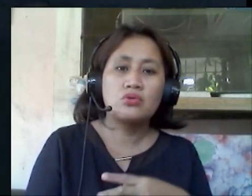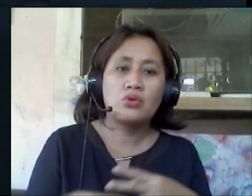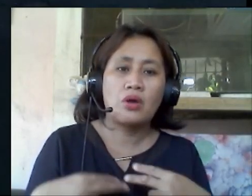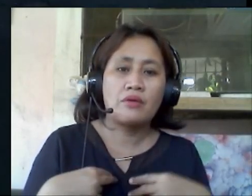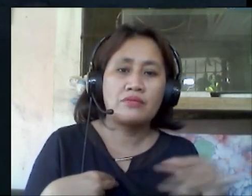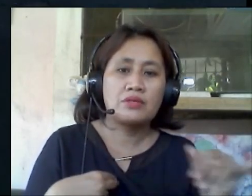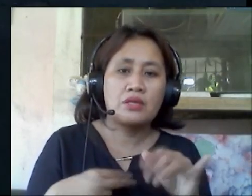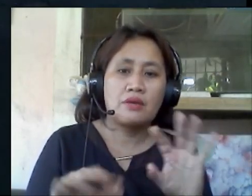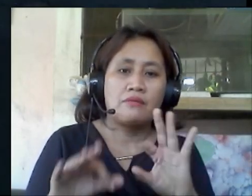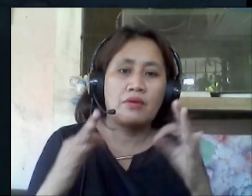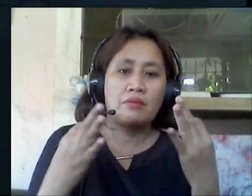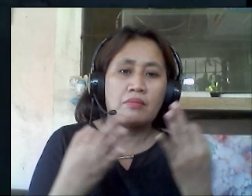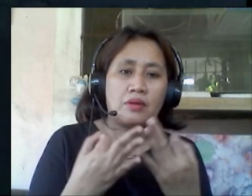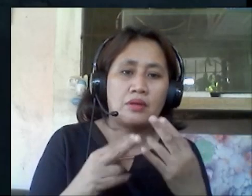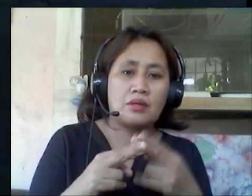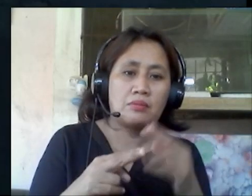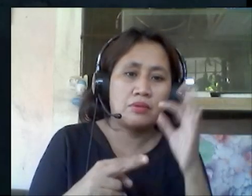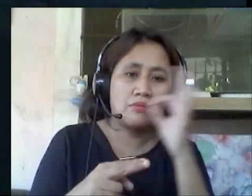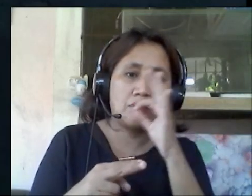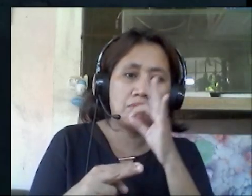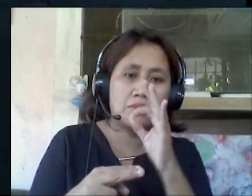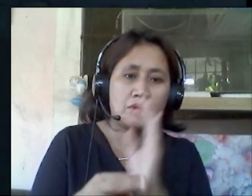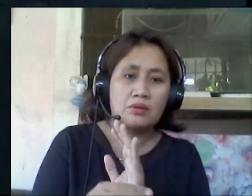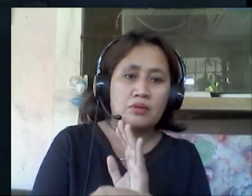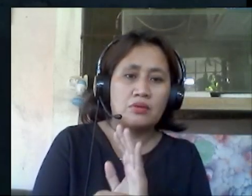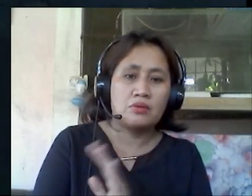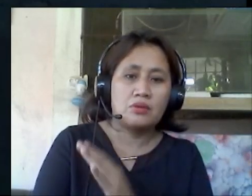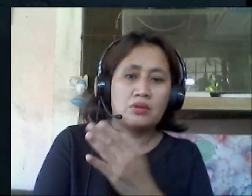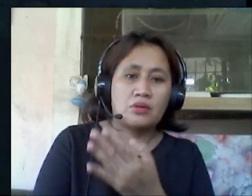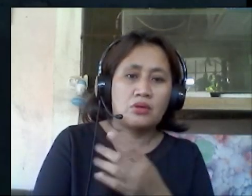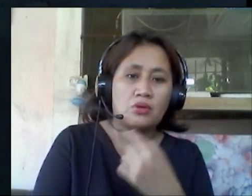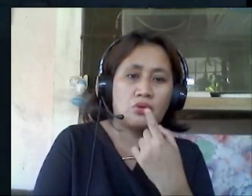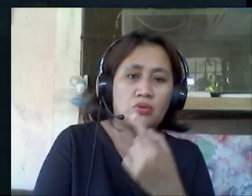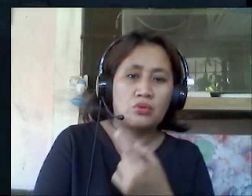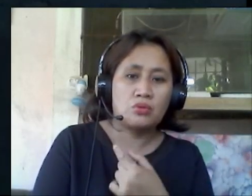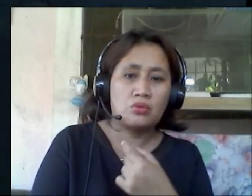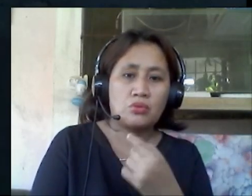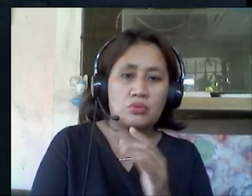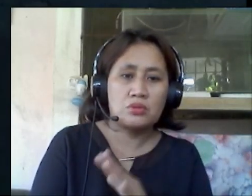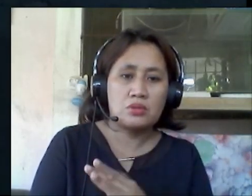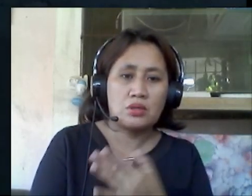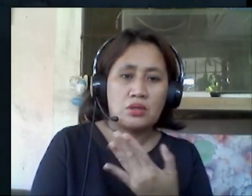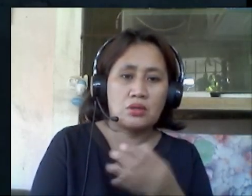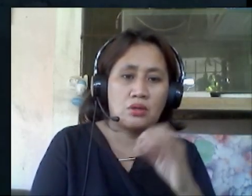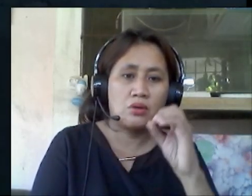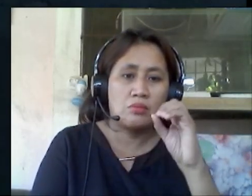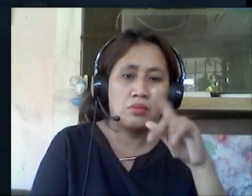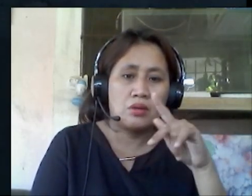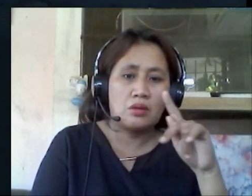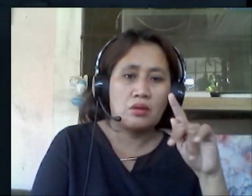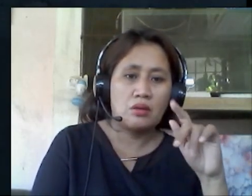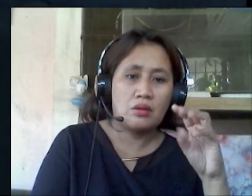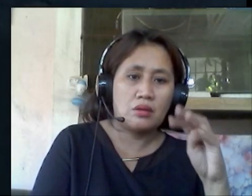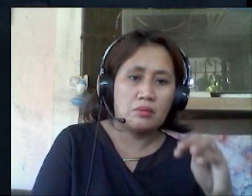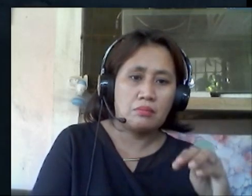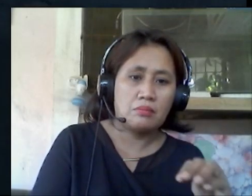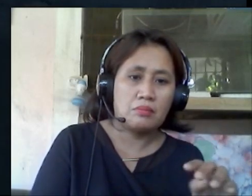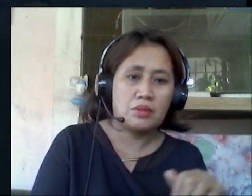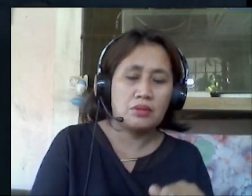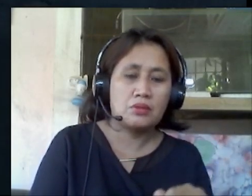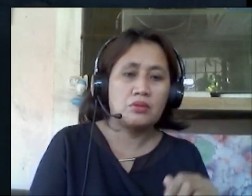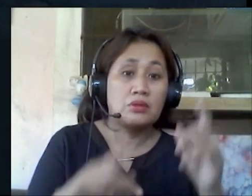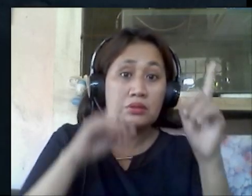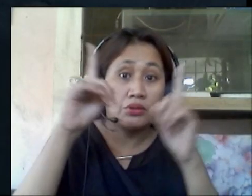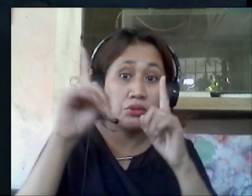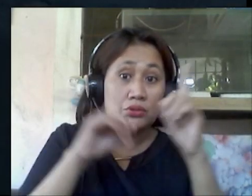same family name of that Filipino singer who sang the popular OPM song titled Tala. The